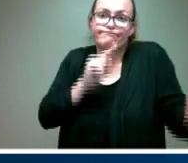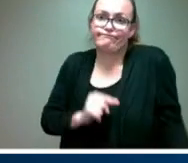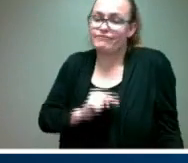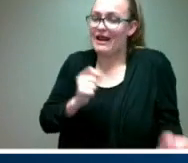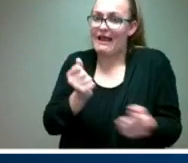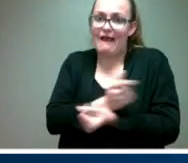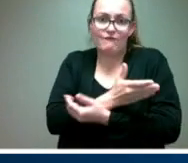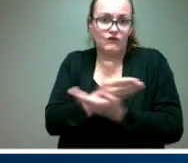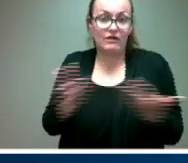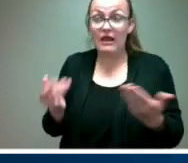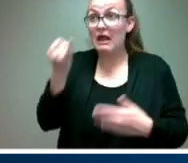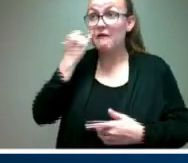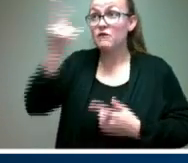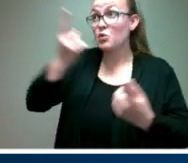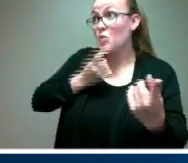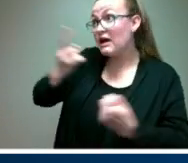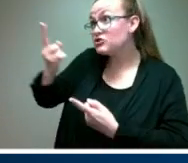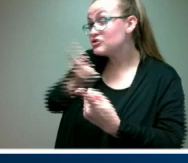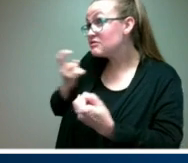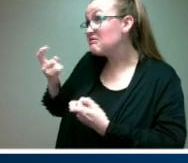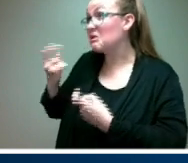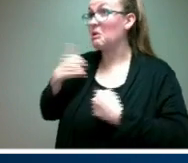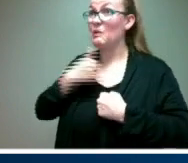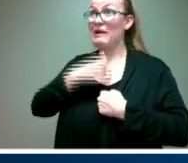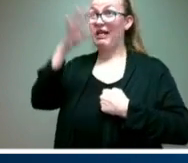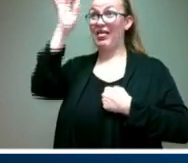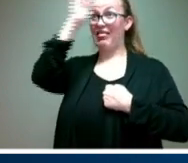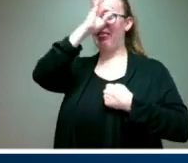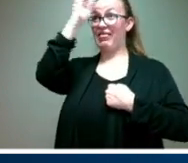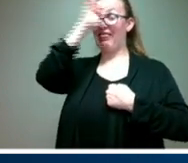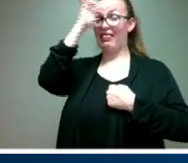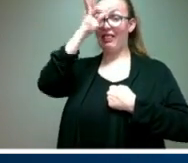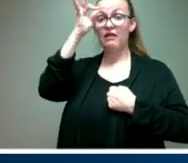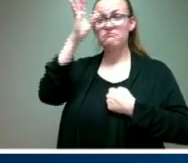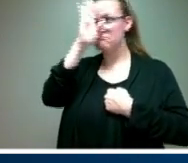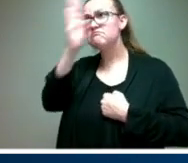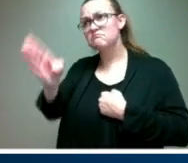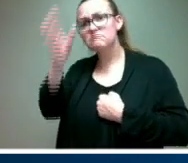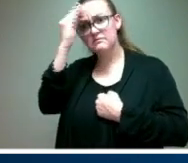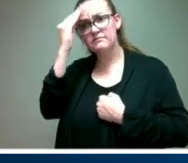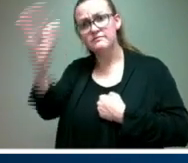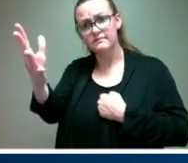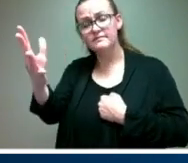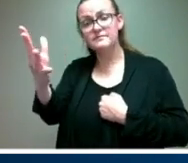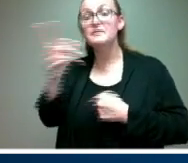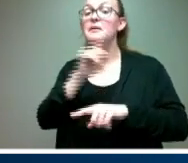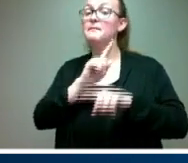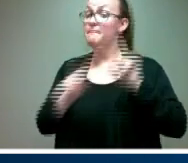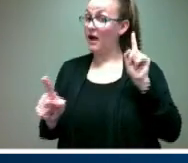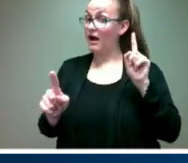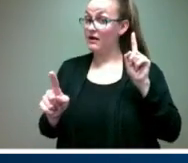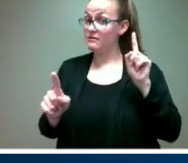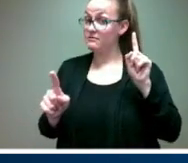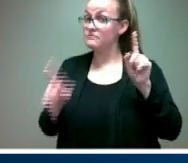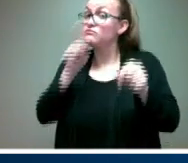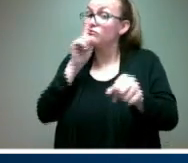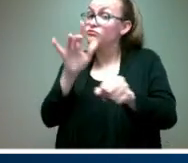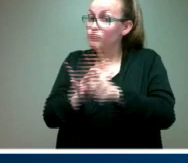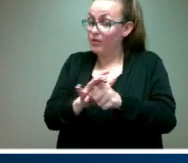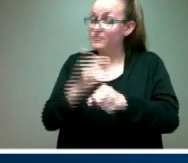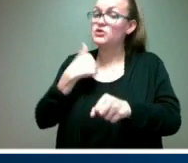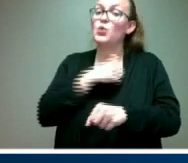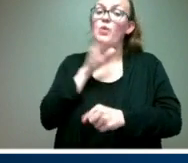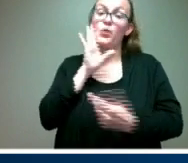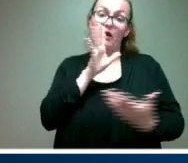and upfront about what we don't know. But what we are committed to doing is making sure that we are providing excellent